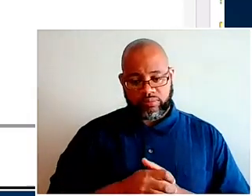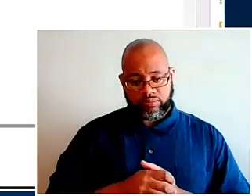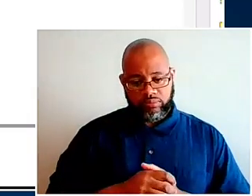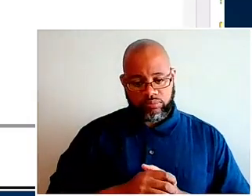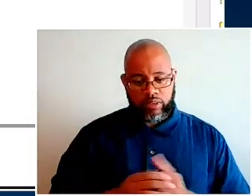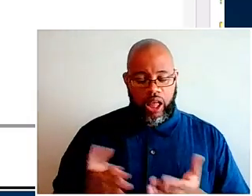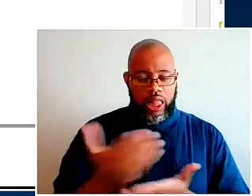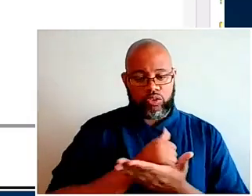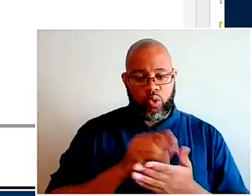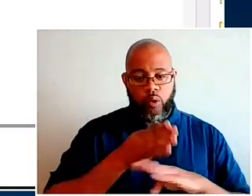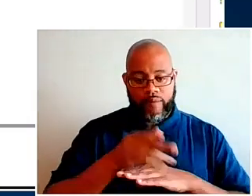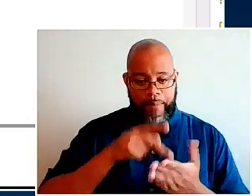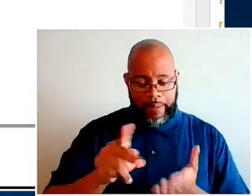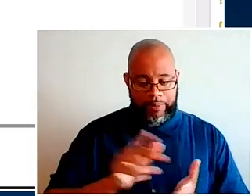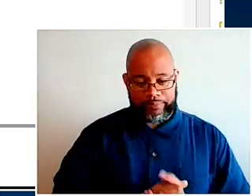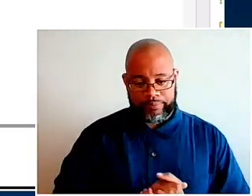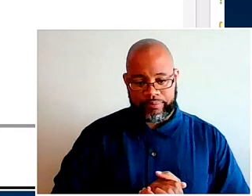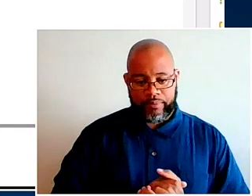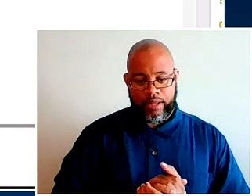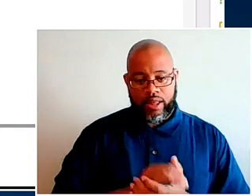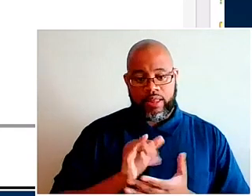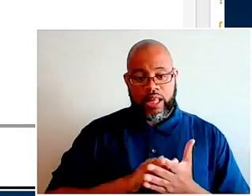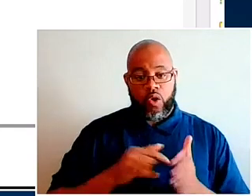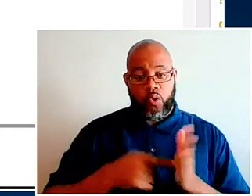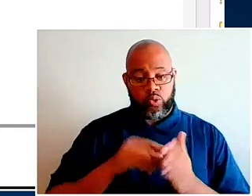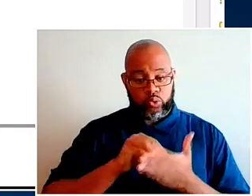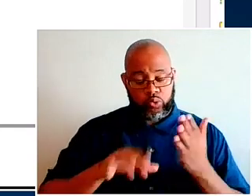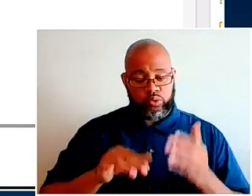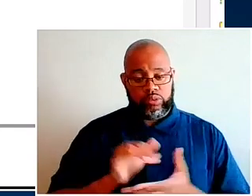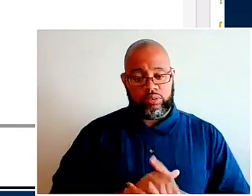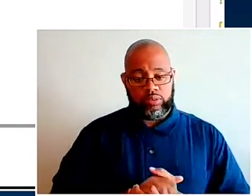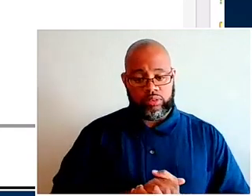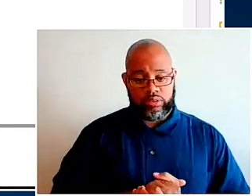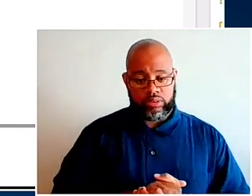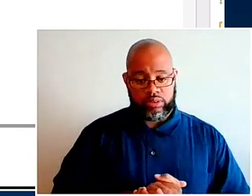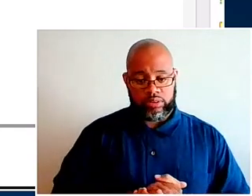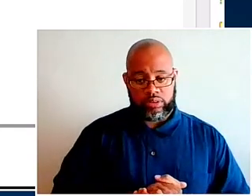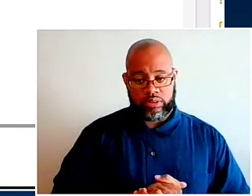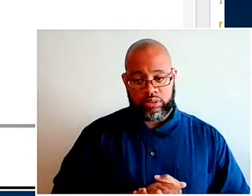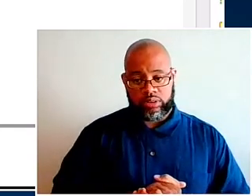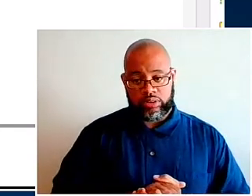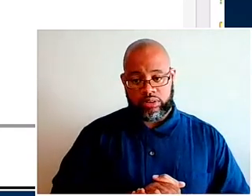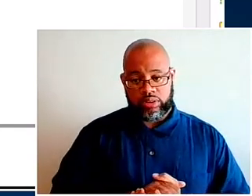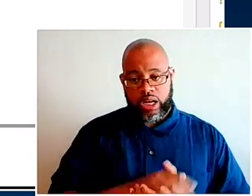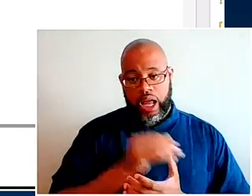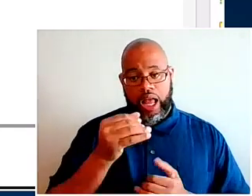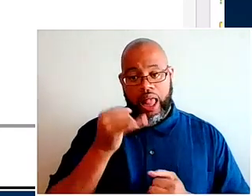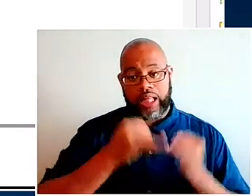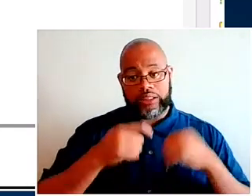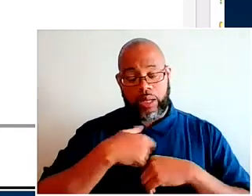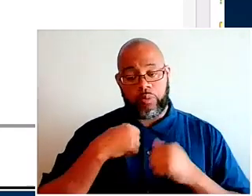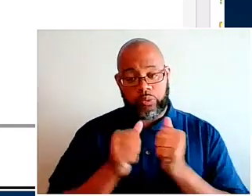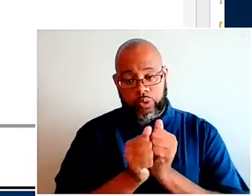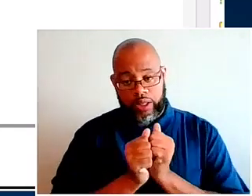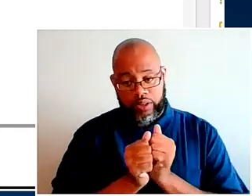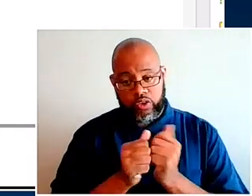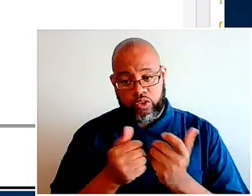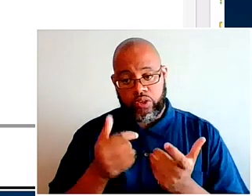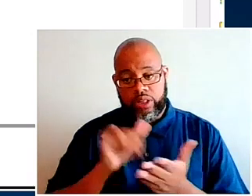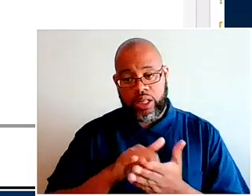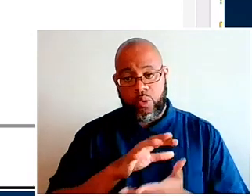collection of overpayments that are due from students and the timeliness associated with that. And last time we were together, there